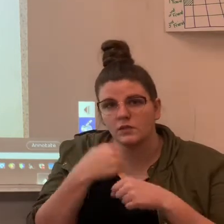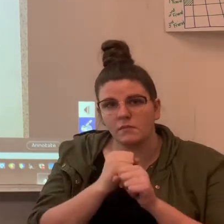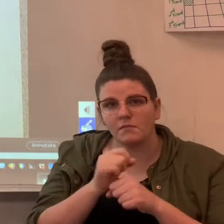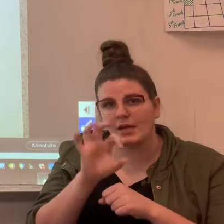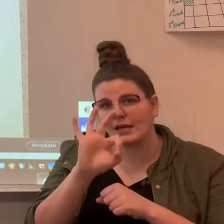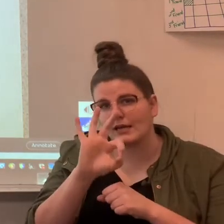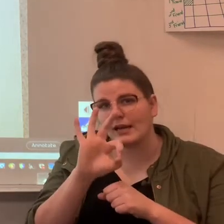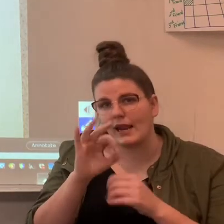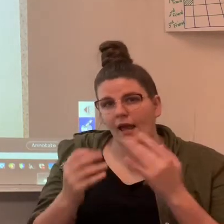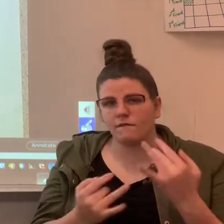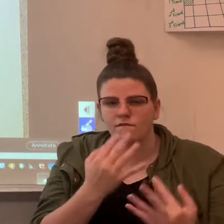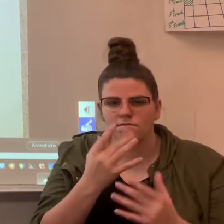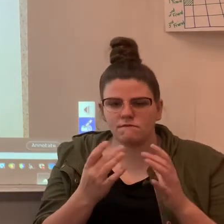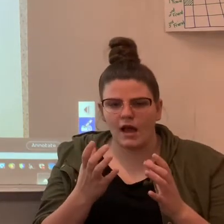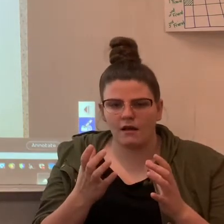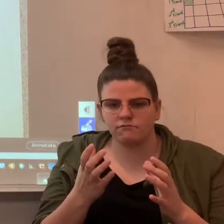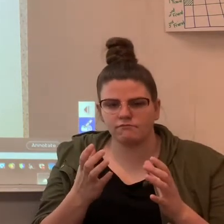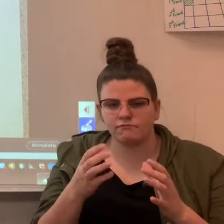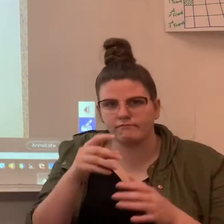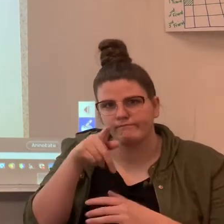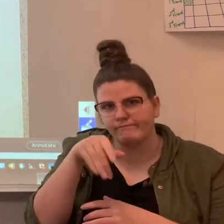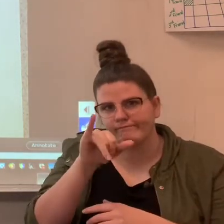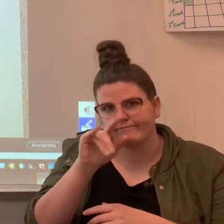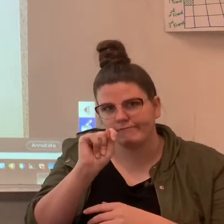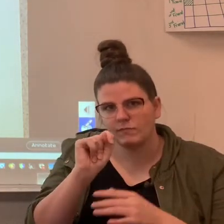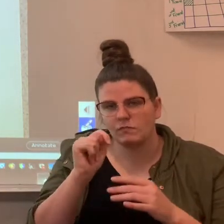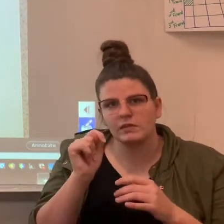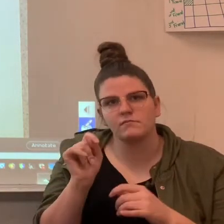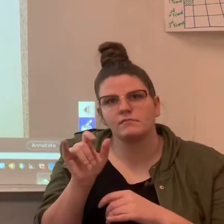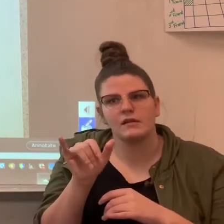size. How many pounds of concrete were used in